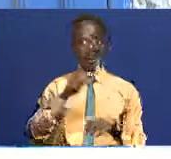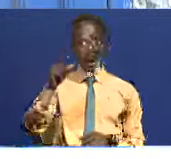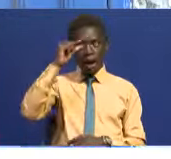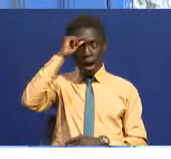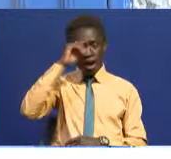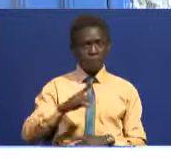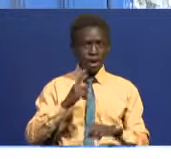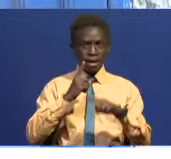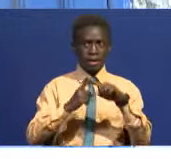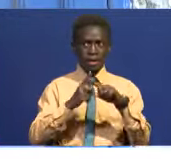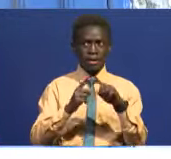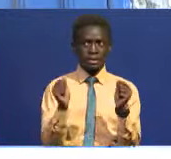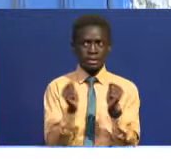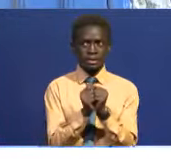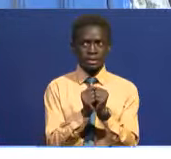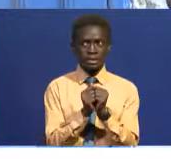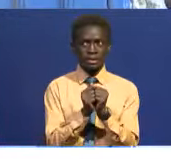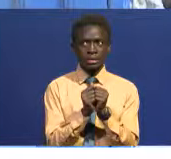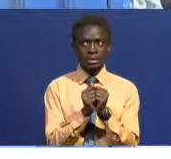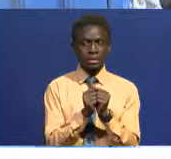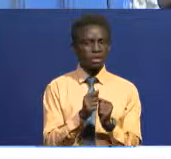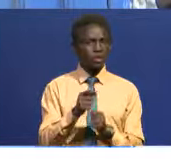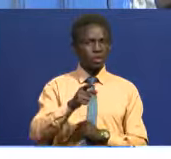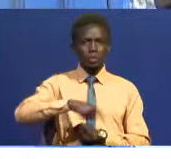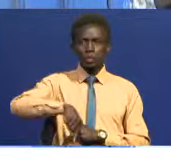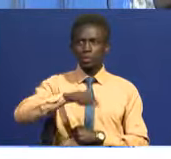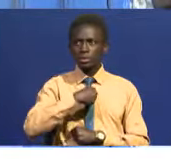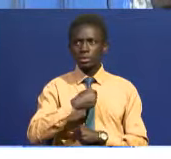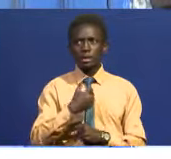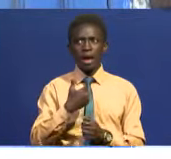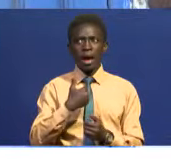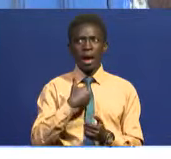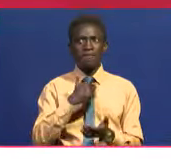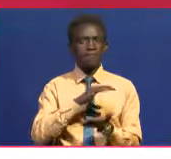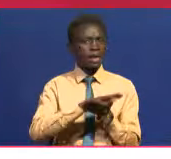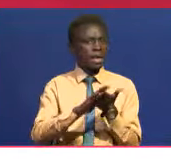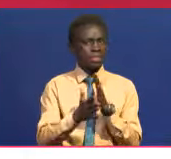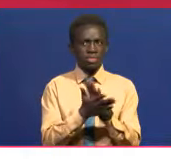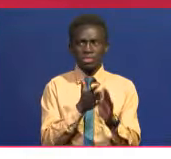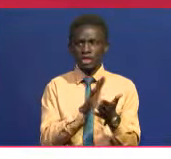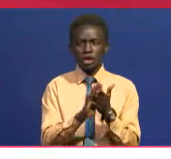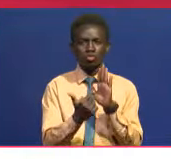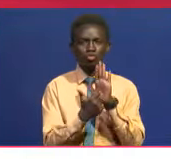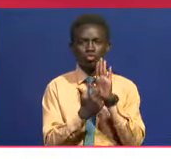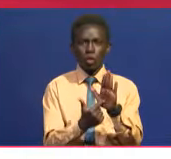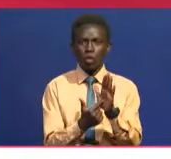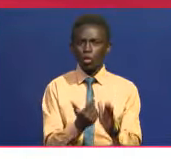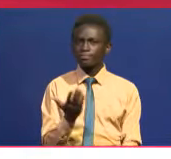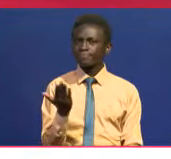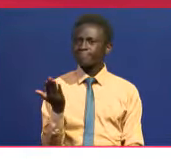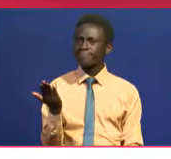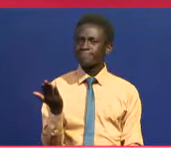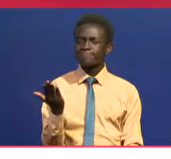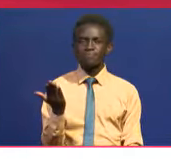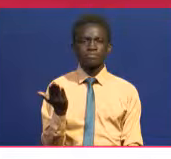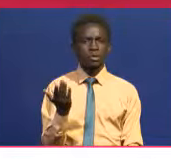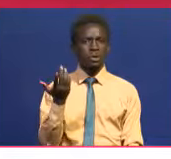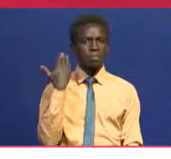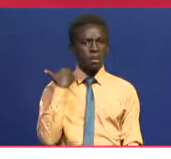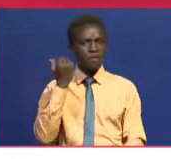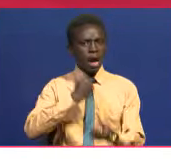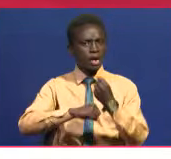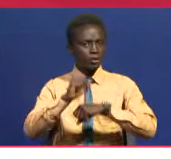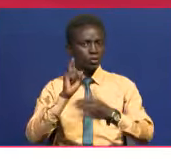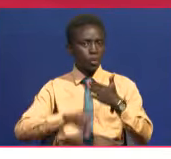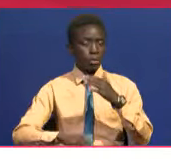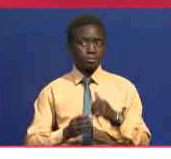for sure we have nothing to show that Joho came up with. In Kakamega, leaders and residents lauded